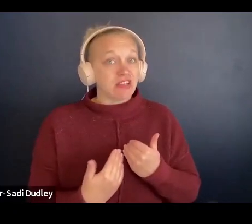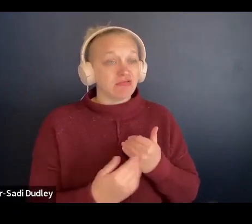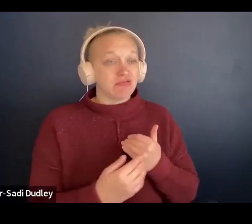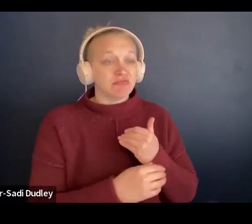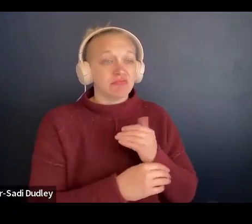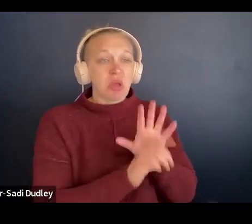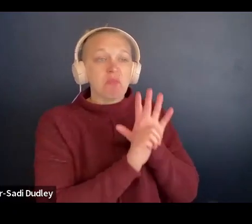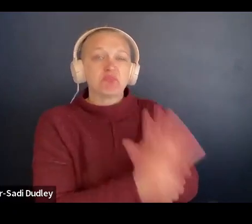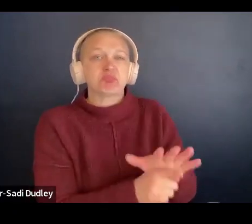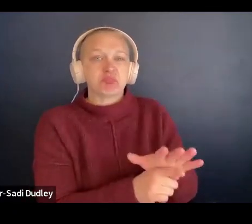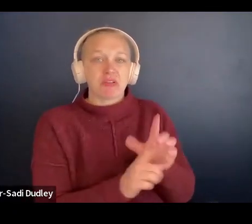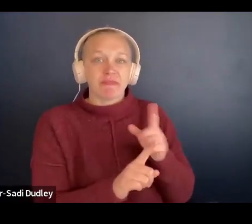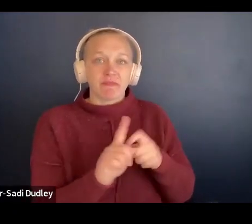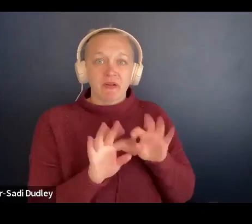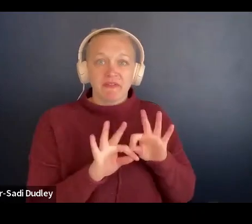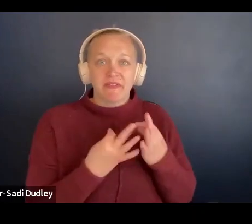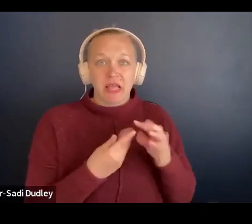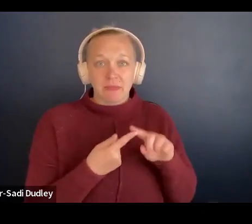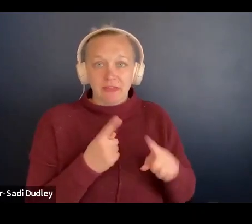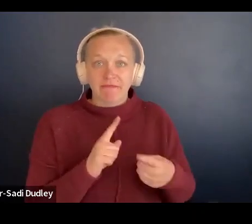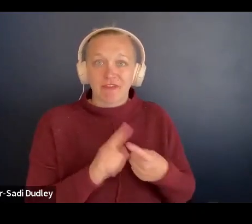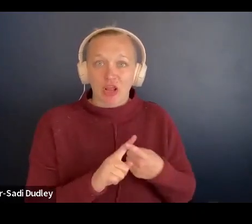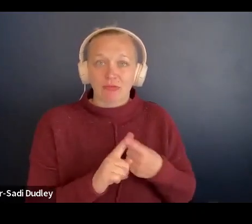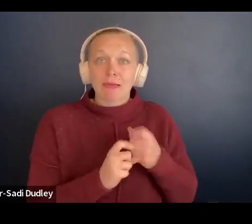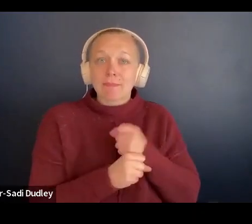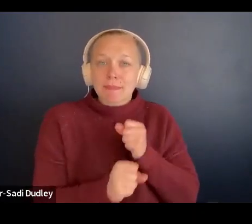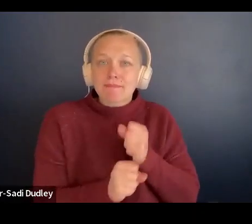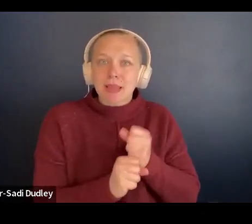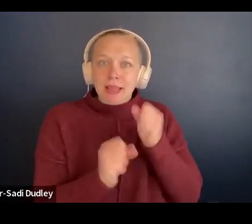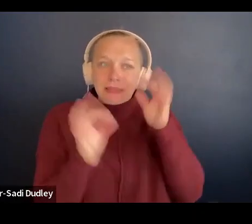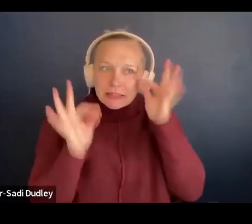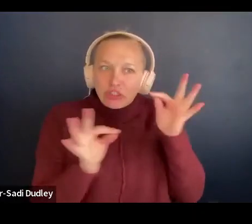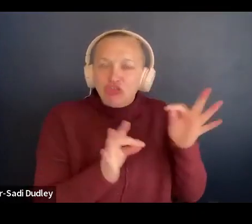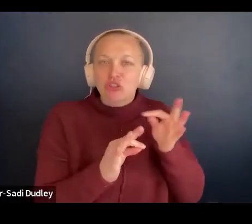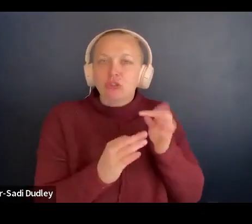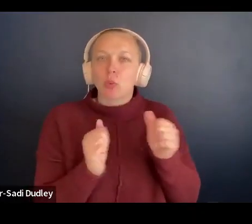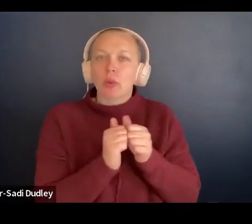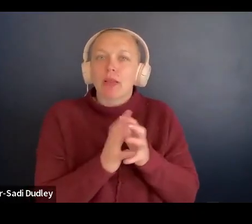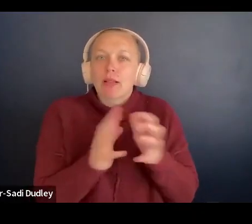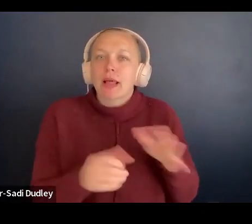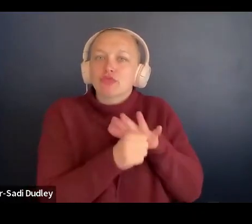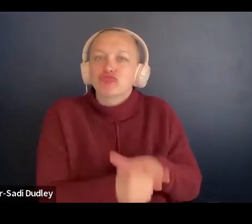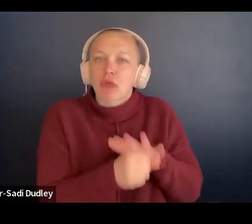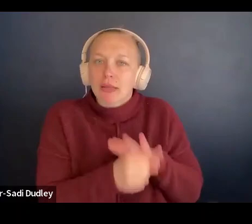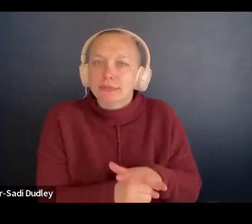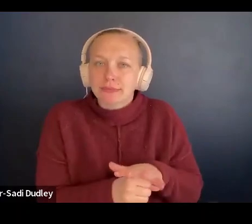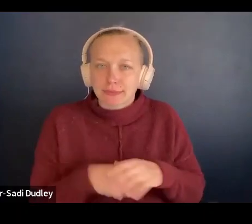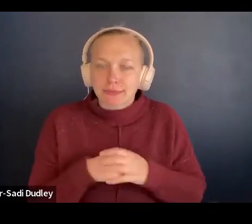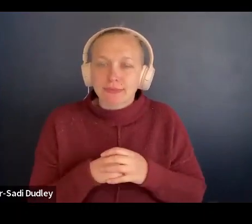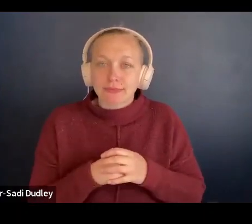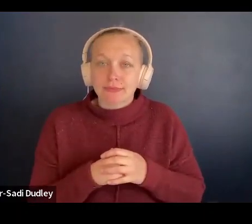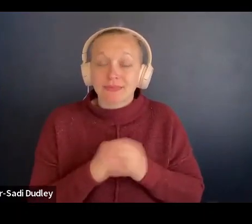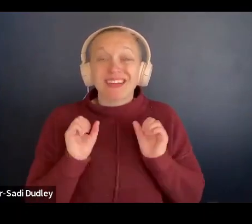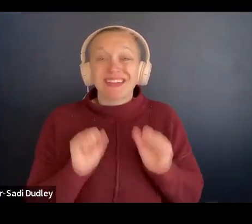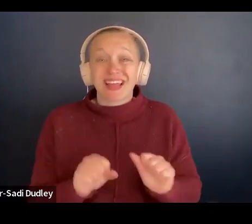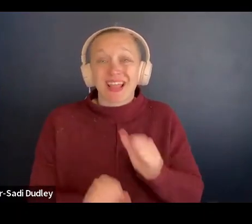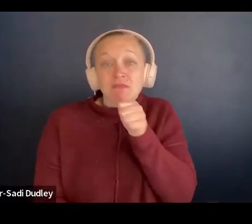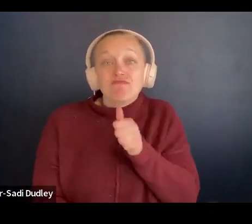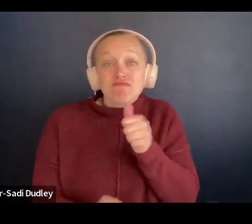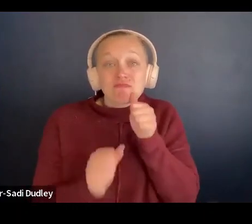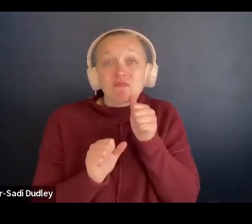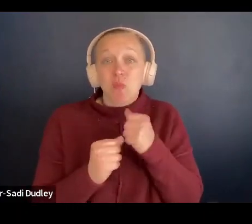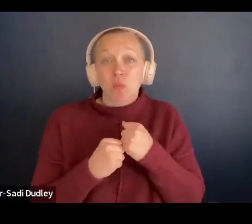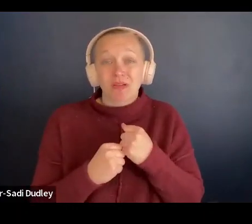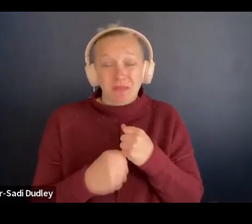providers, and/or can make decisions under stress. Can cope with making difficult life and death